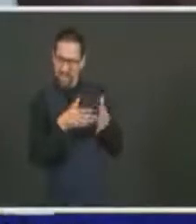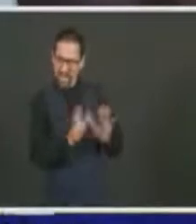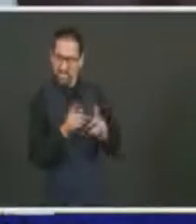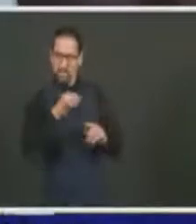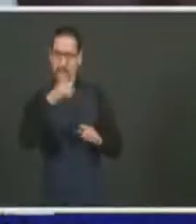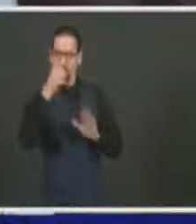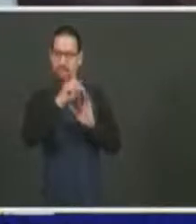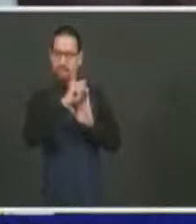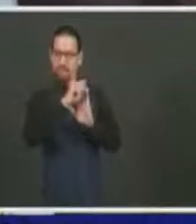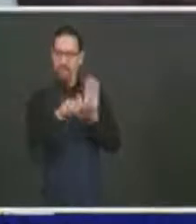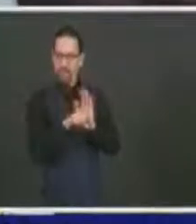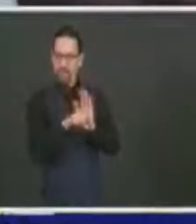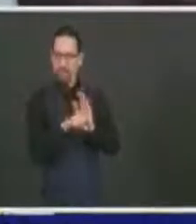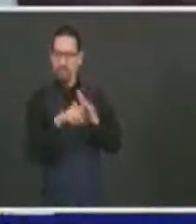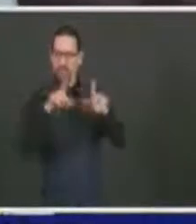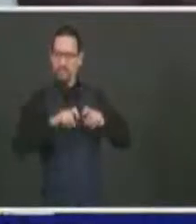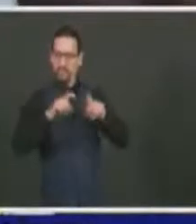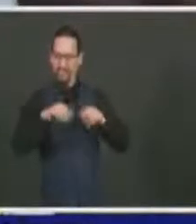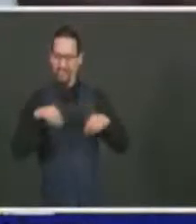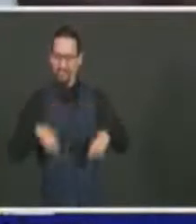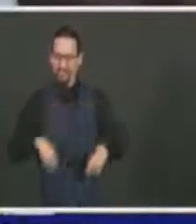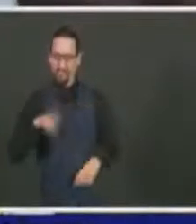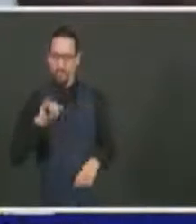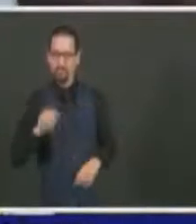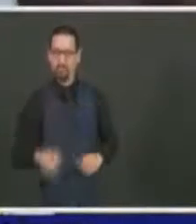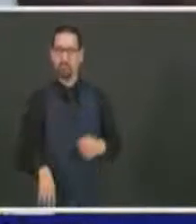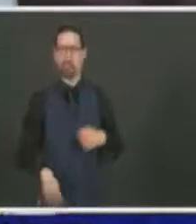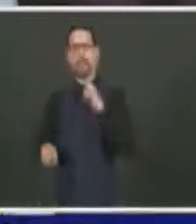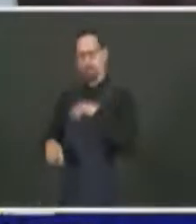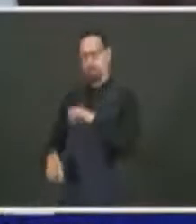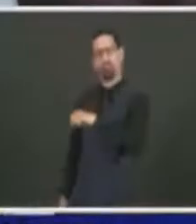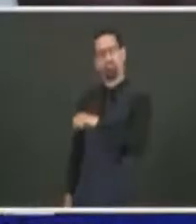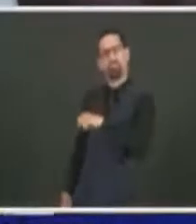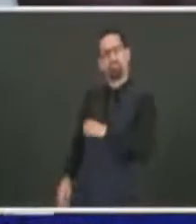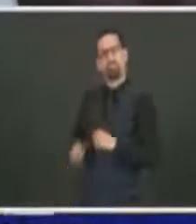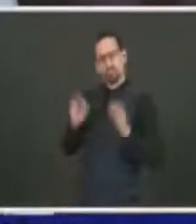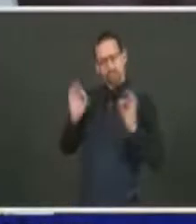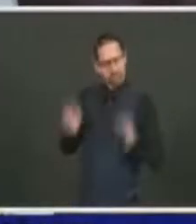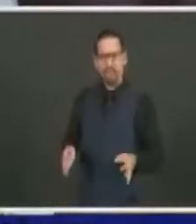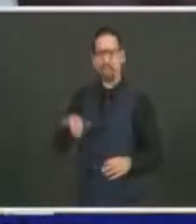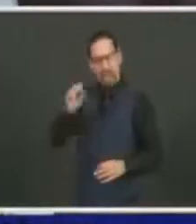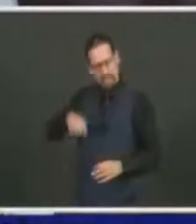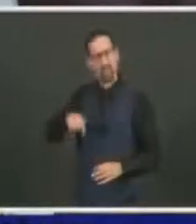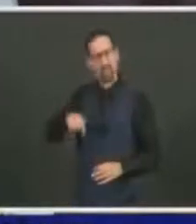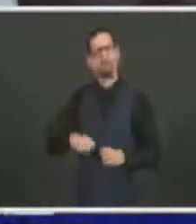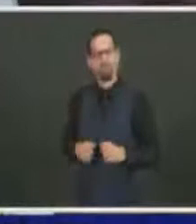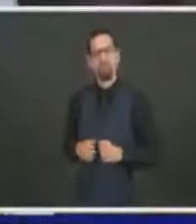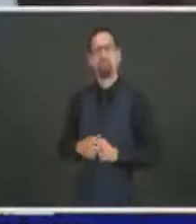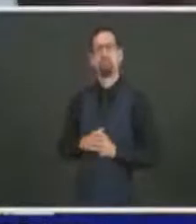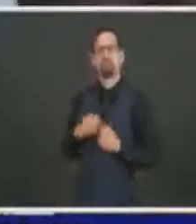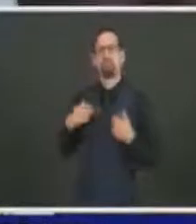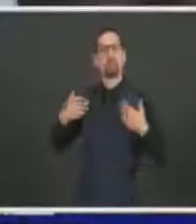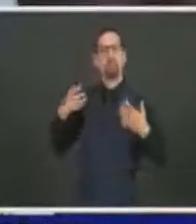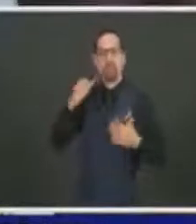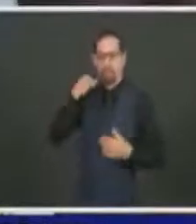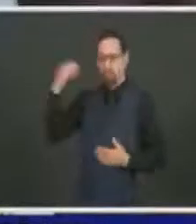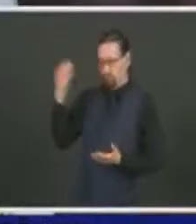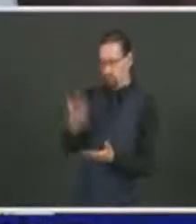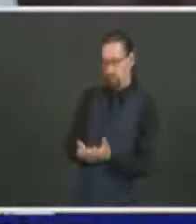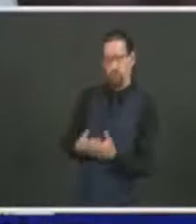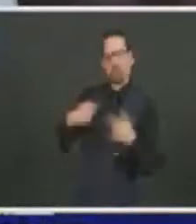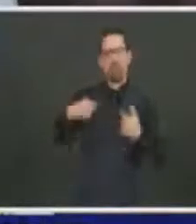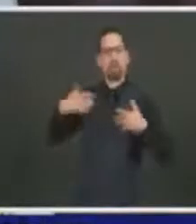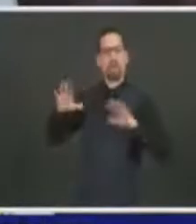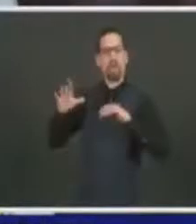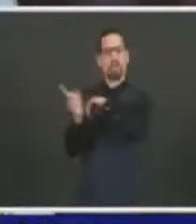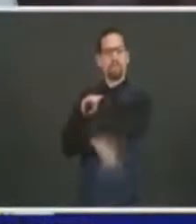here? Yes. So they could do that as well? Yes, yes. And in fact, yes. We don't want to punish anyone. We just want to make sure that everyone's